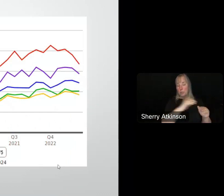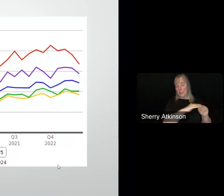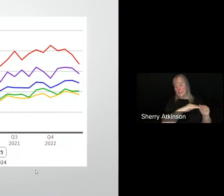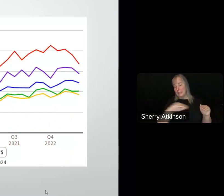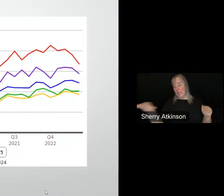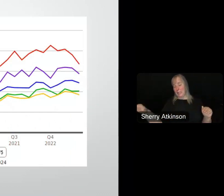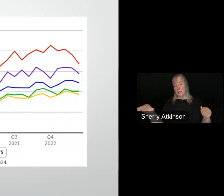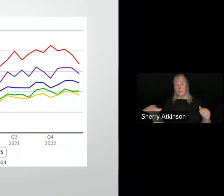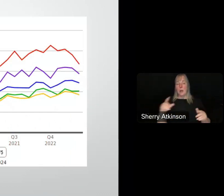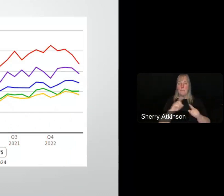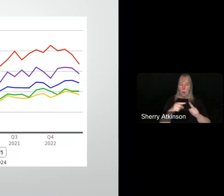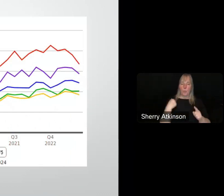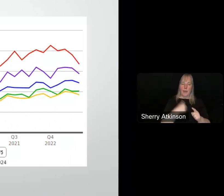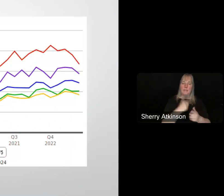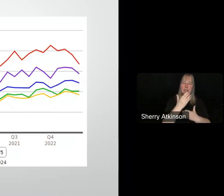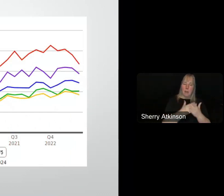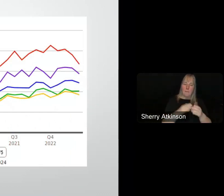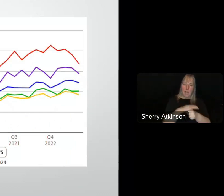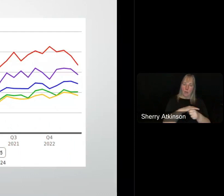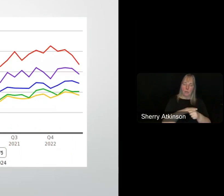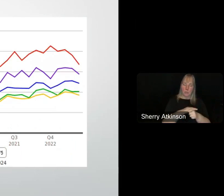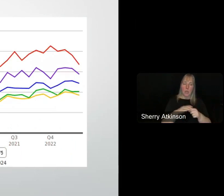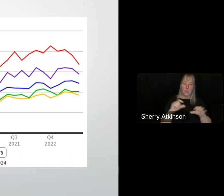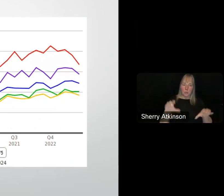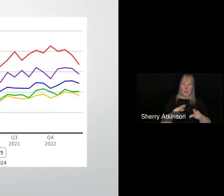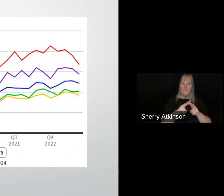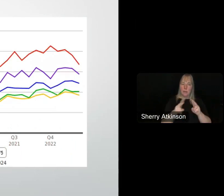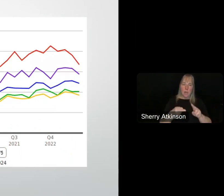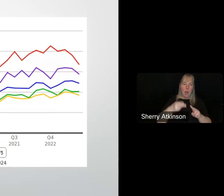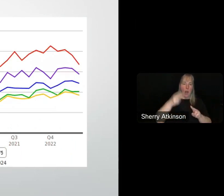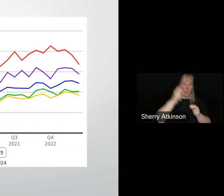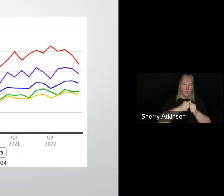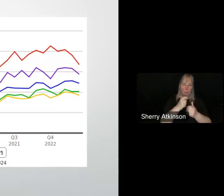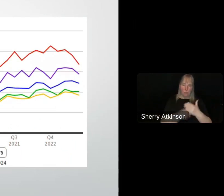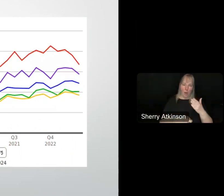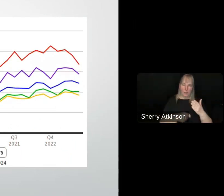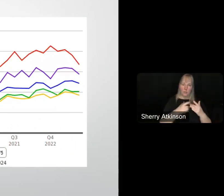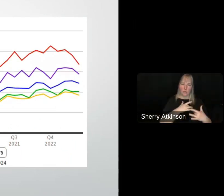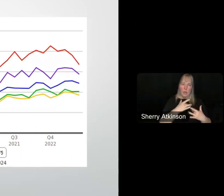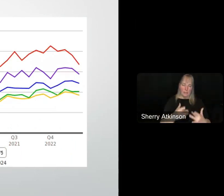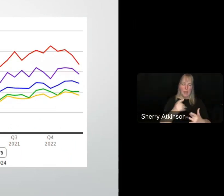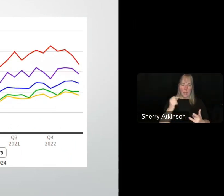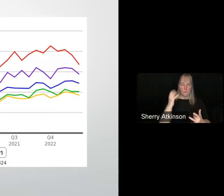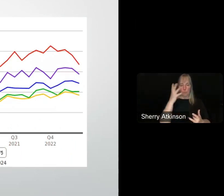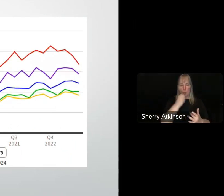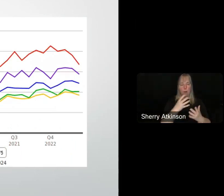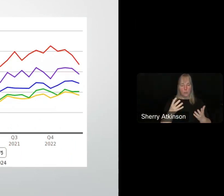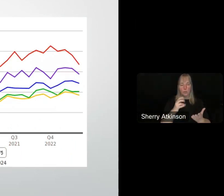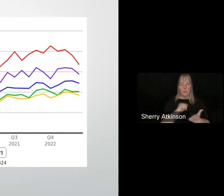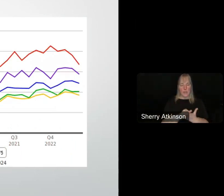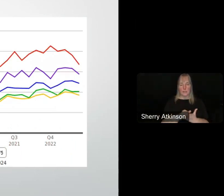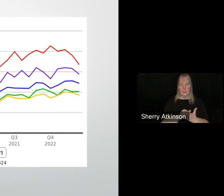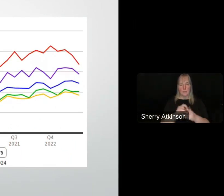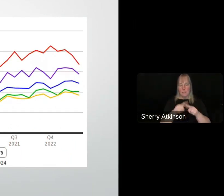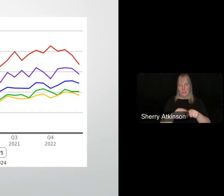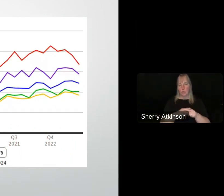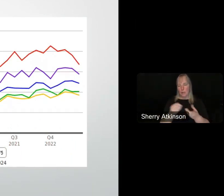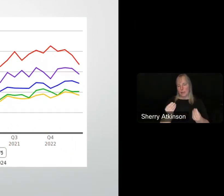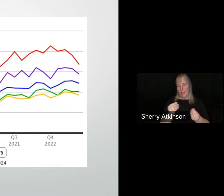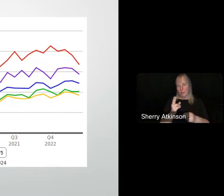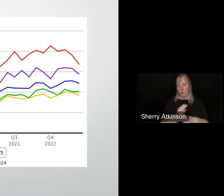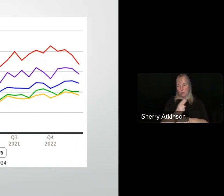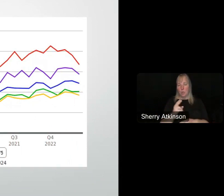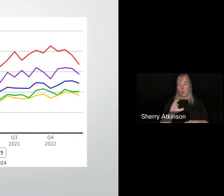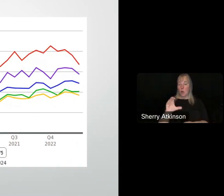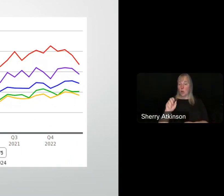areas that are performing extremely high with price trends, and we pretty much is just based off of just land use. Clarksville